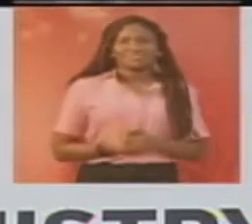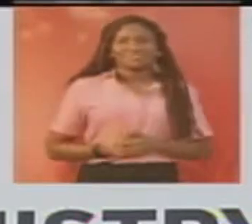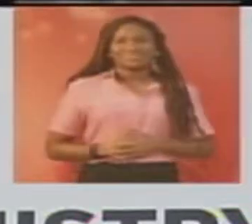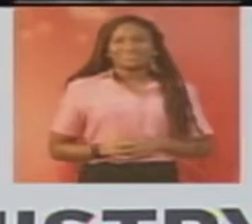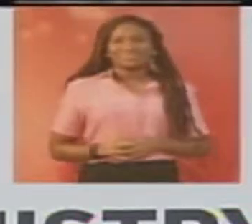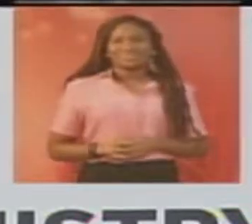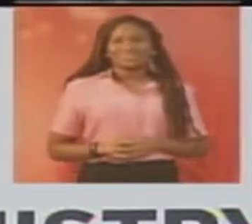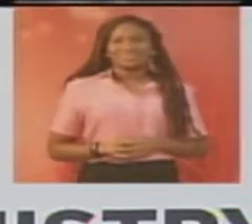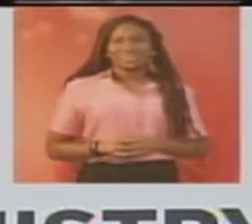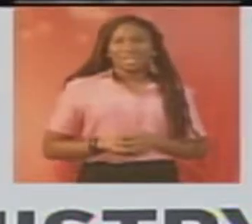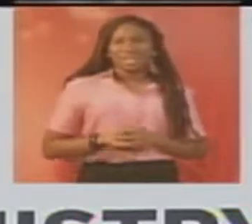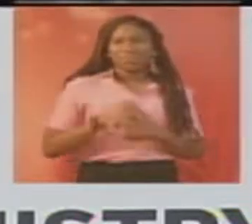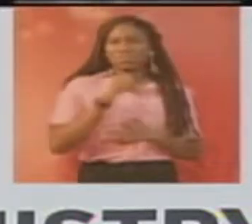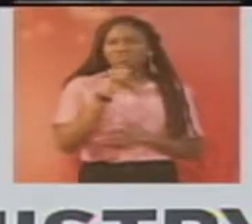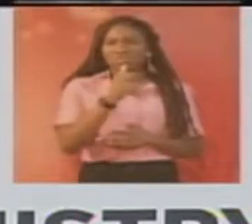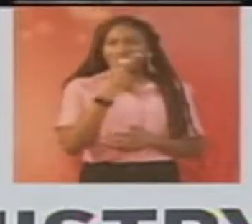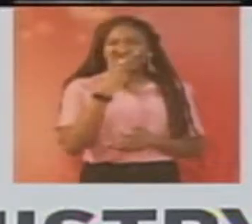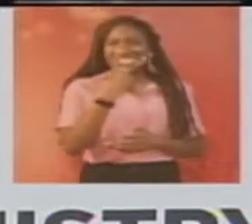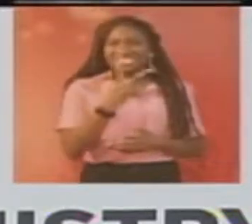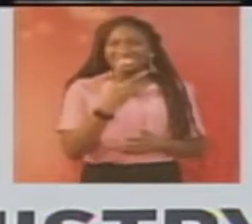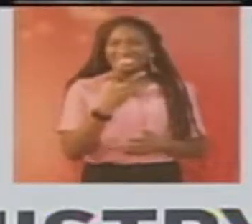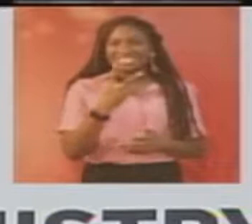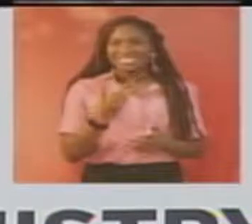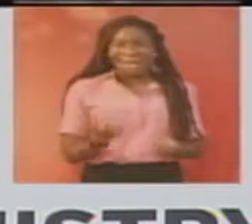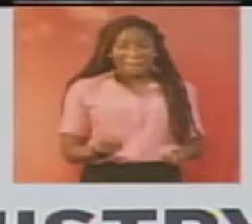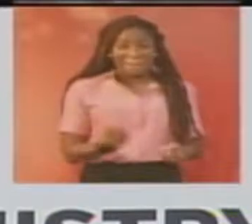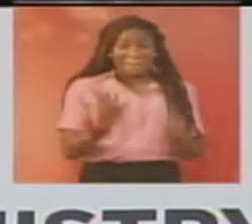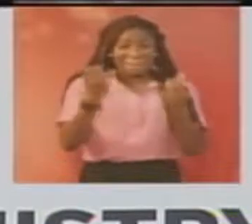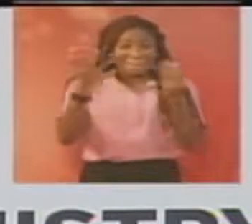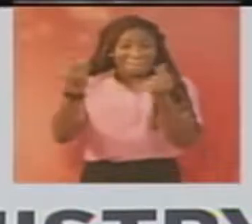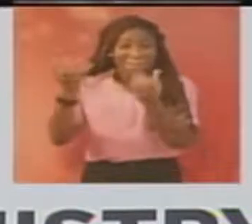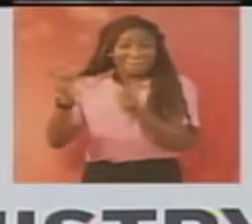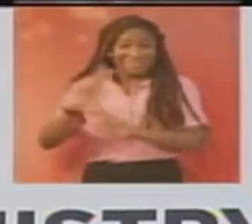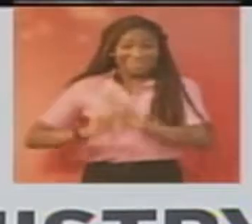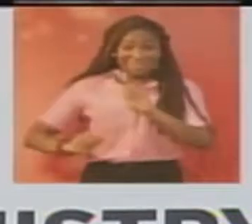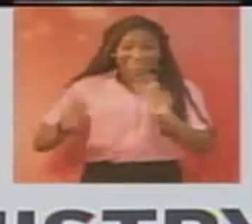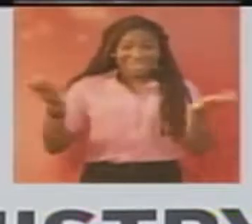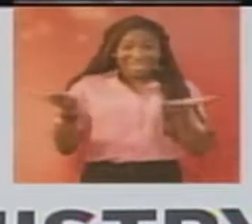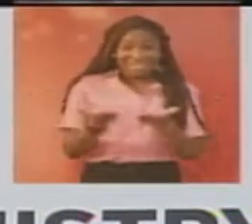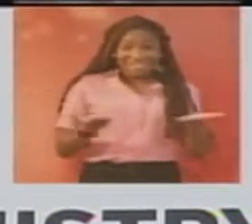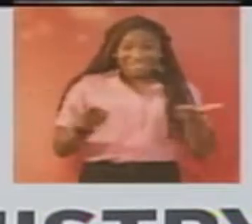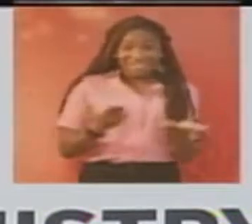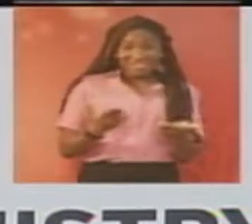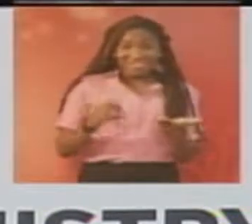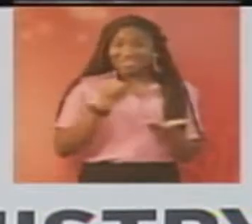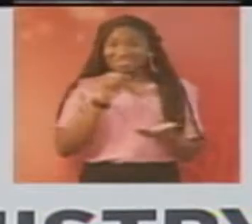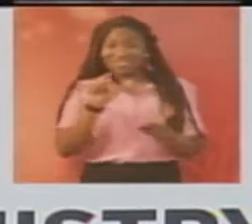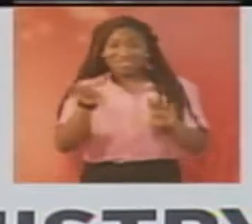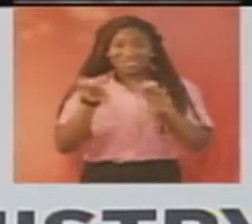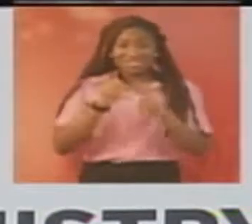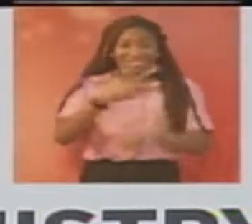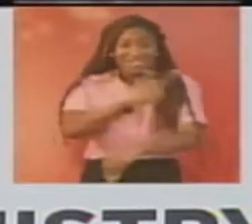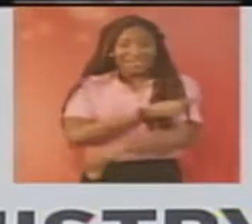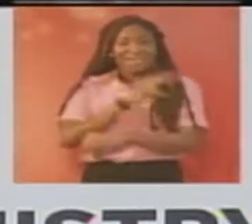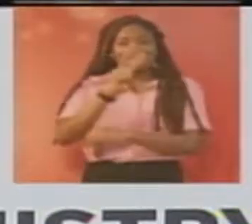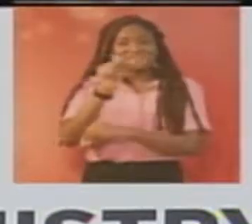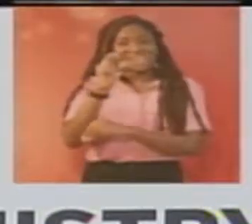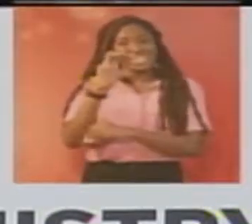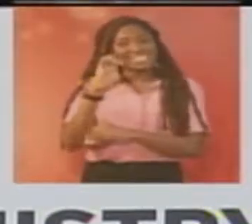a negative impact on our traditional vaccine pickup, vaccine coverage, vaccine